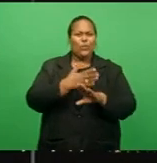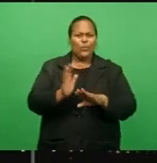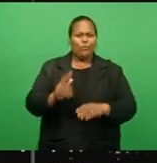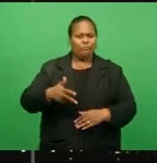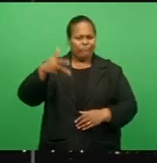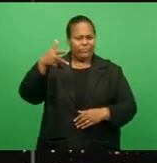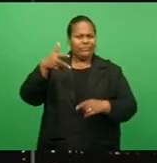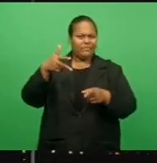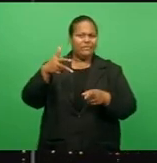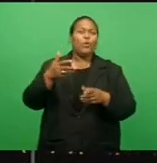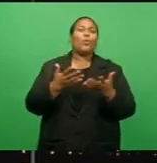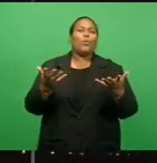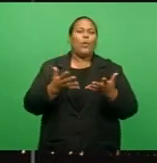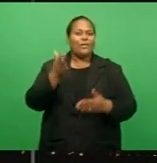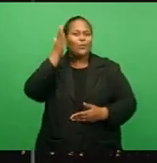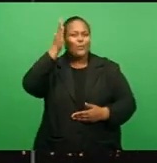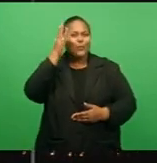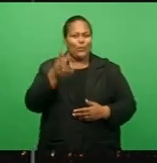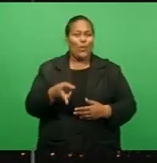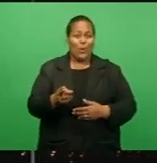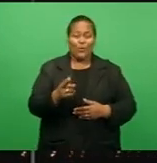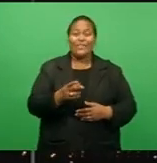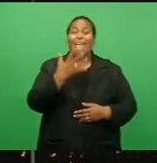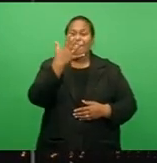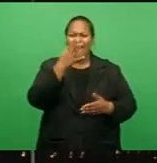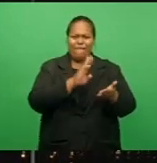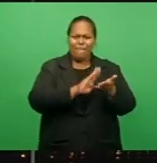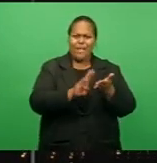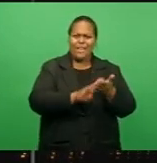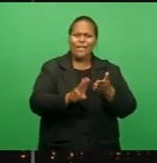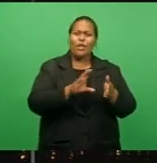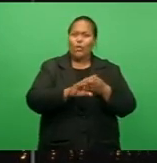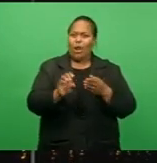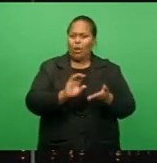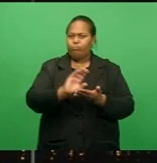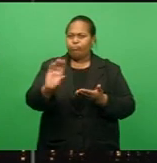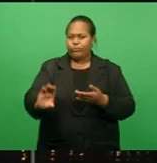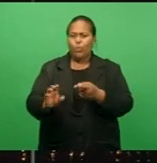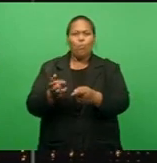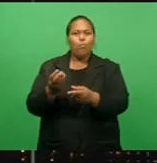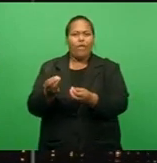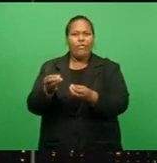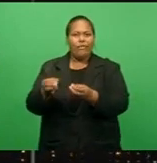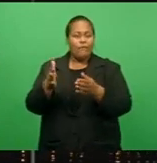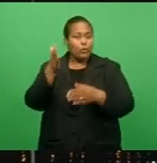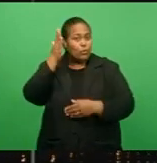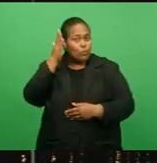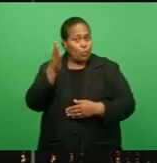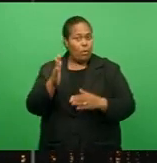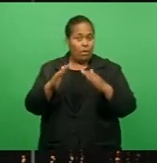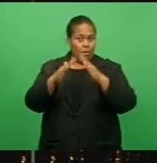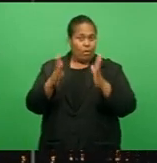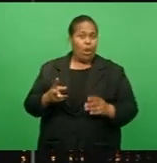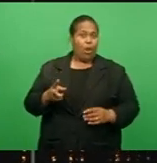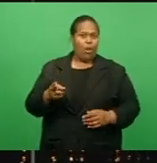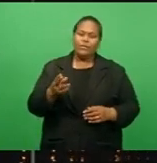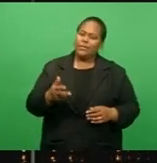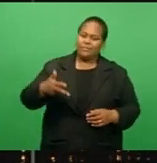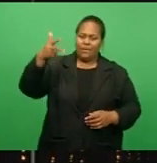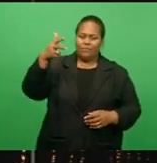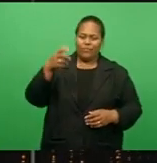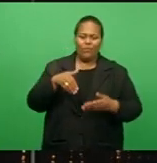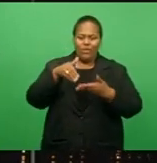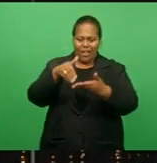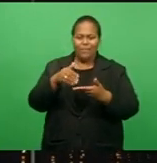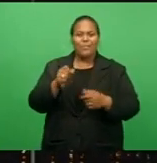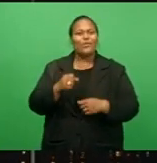Nambour Suva. Opening a new $5 million complex at the school, Society President Kamlesh Kumar says the cameras will help monitor